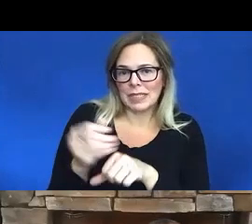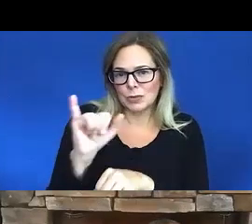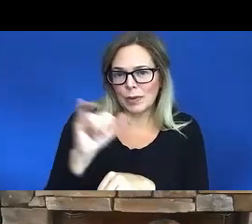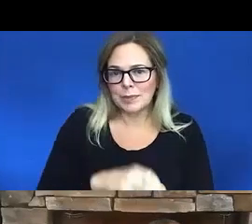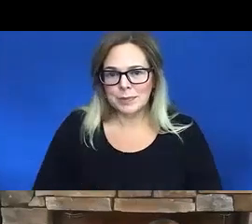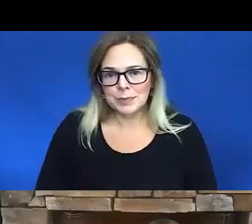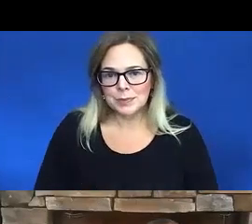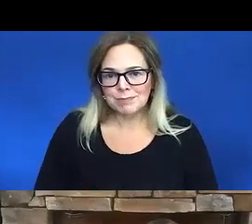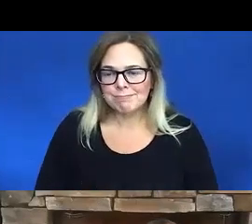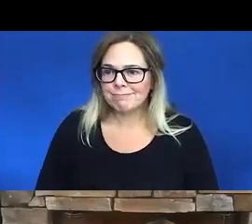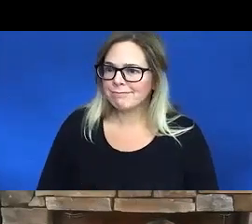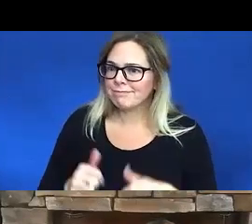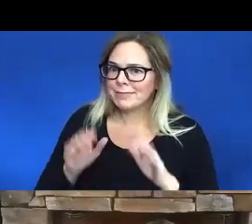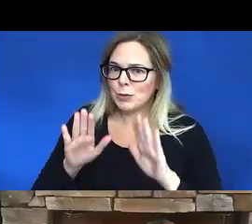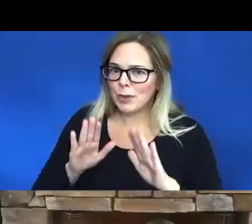Great.